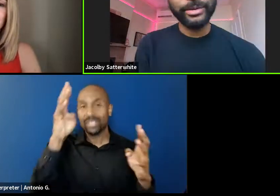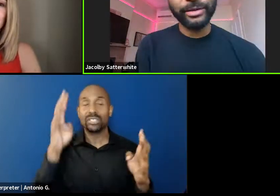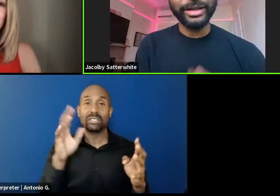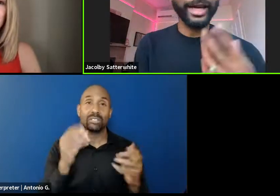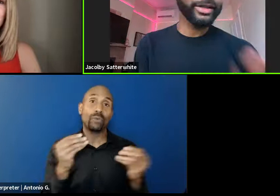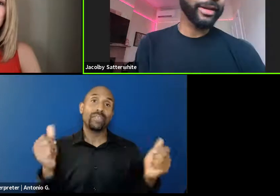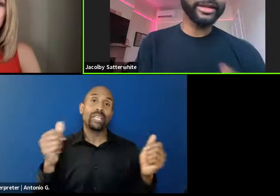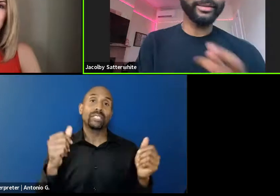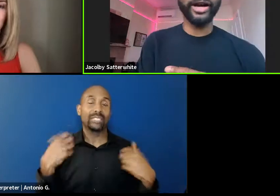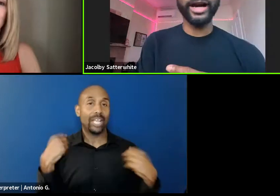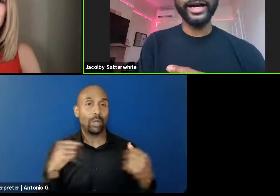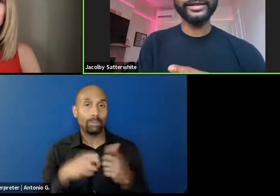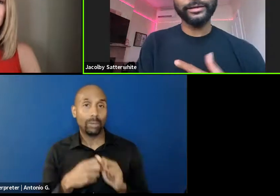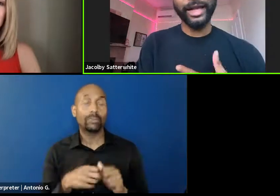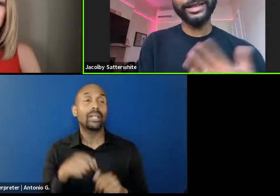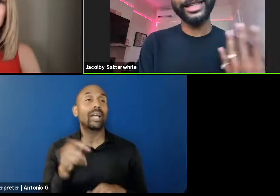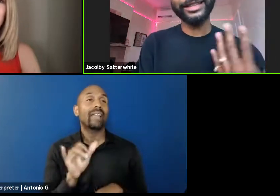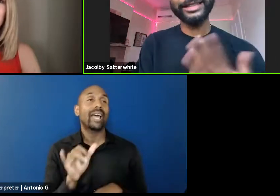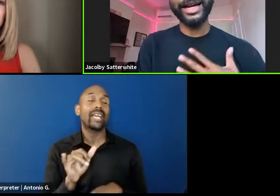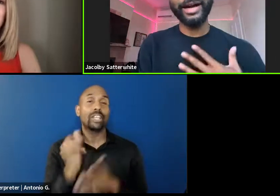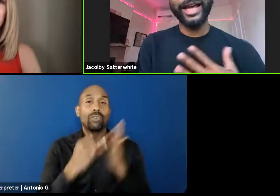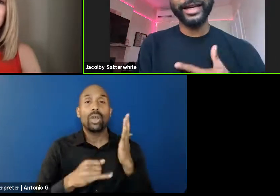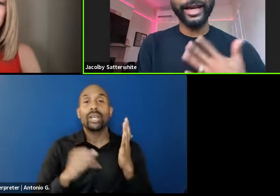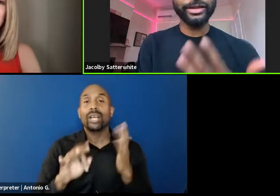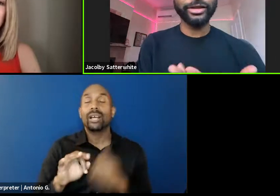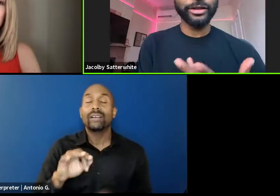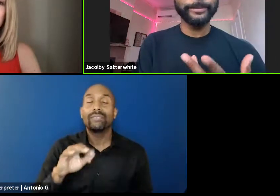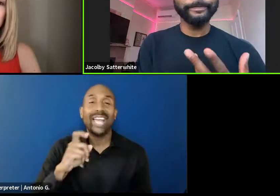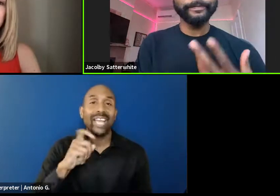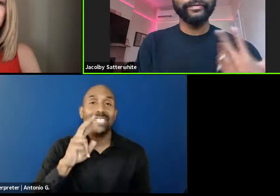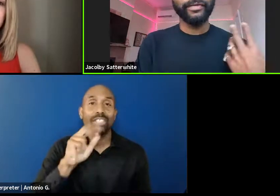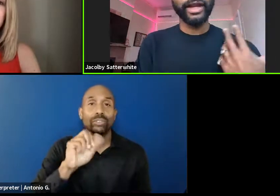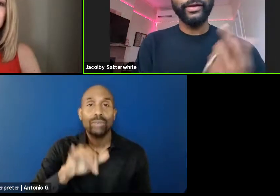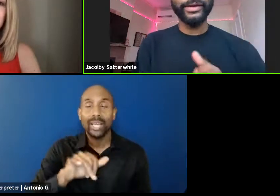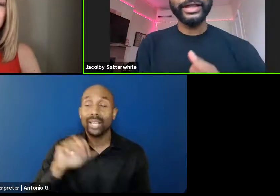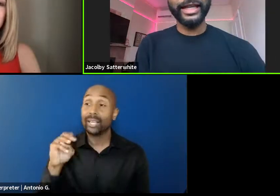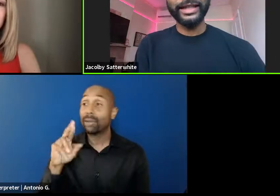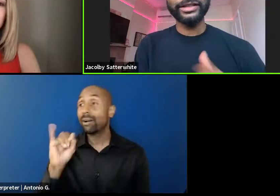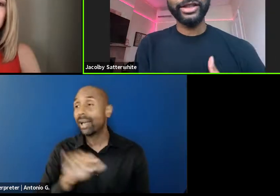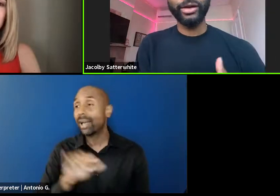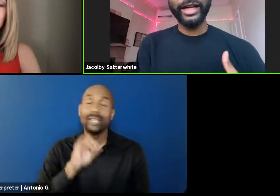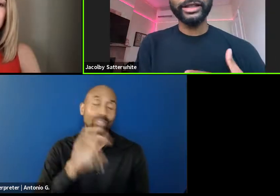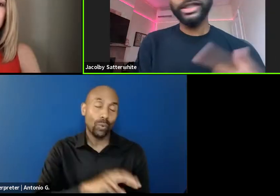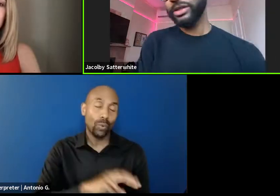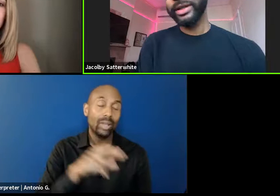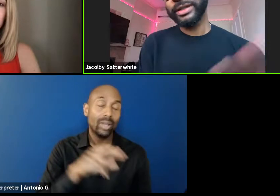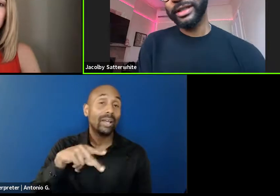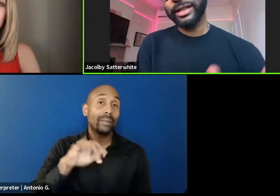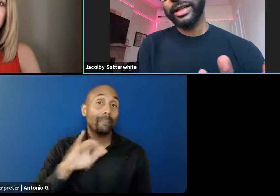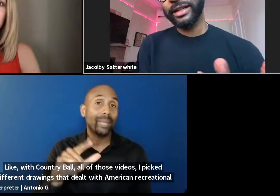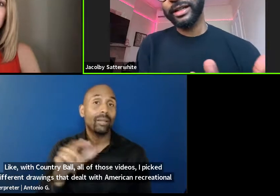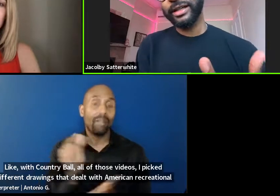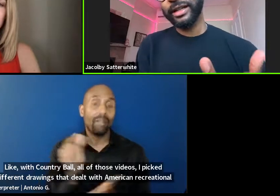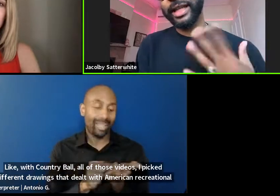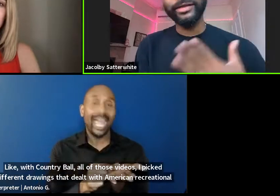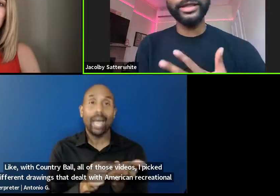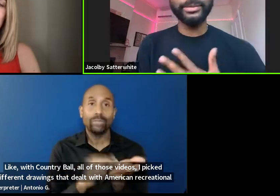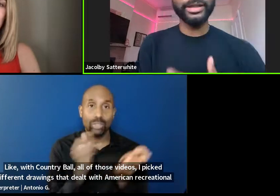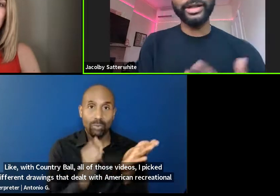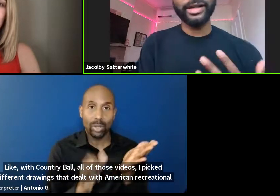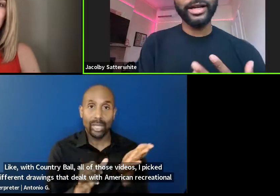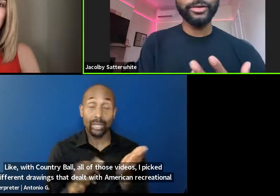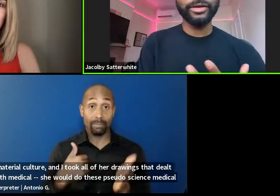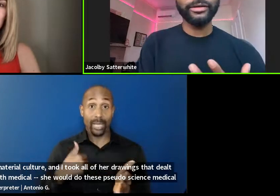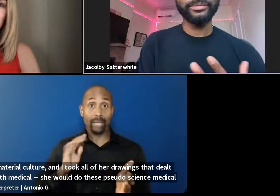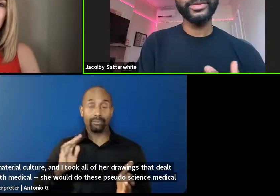pill capsules and x-rays and MRIs. And at the time I had cancer when I was a kid. And so like, she wasn't allowed to